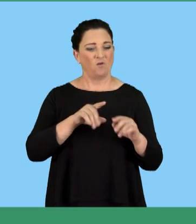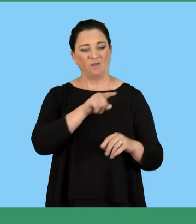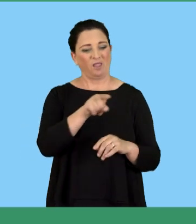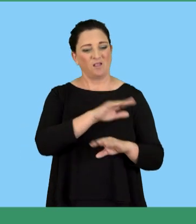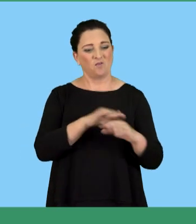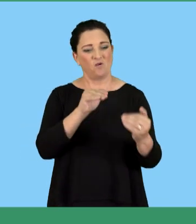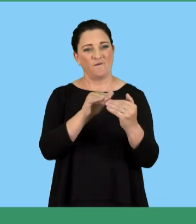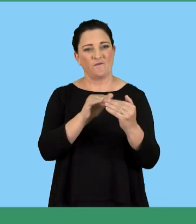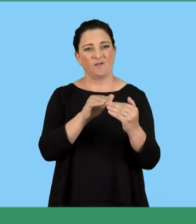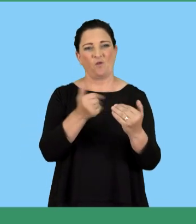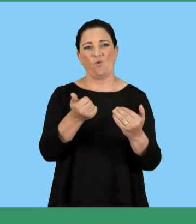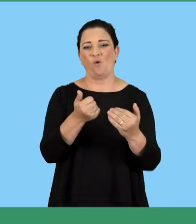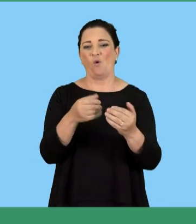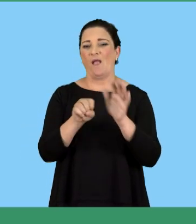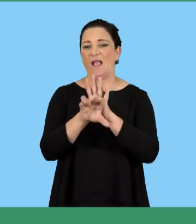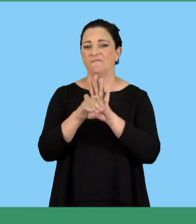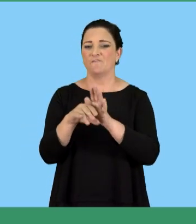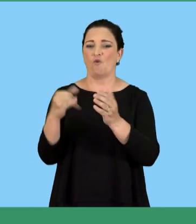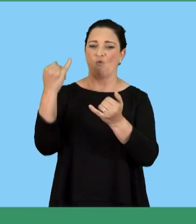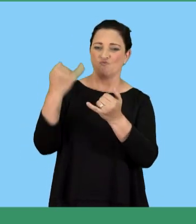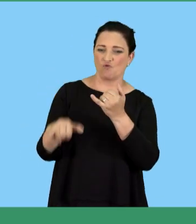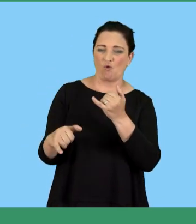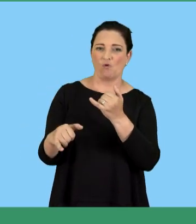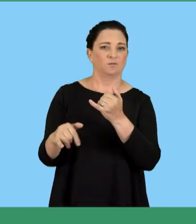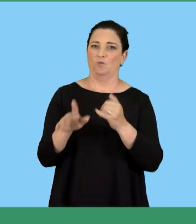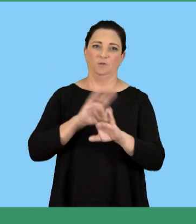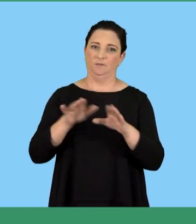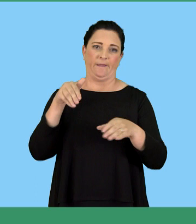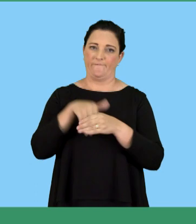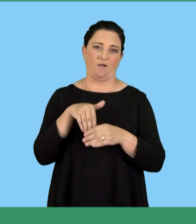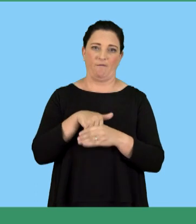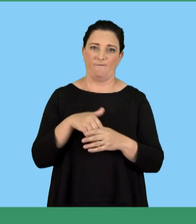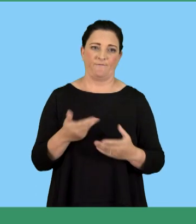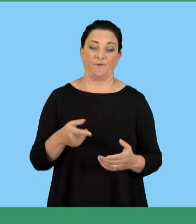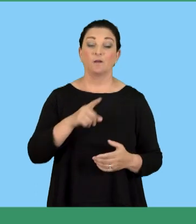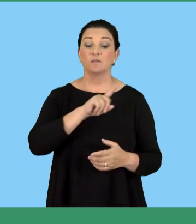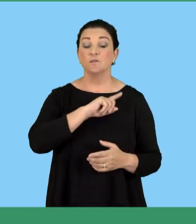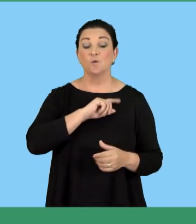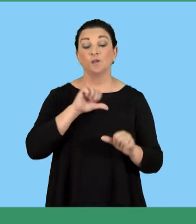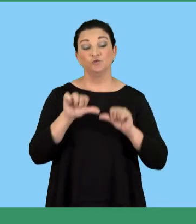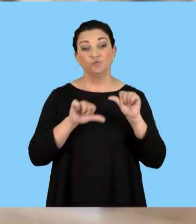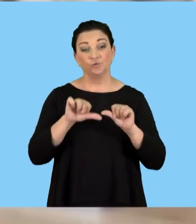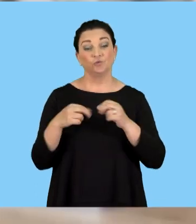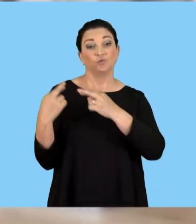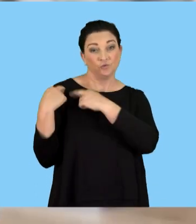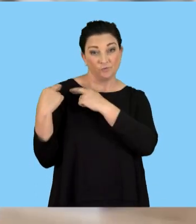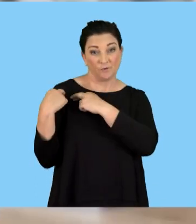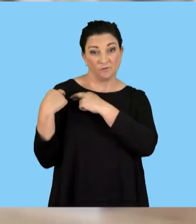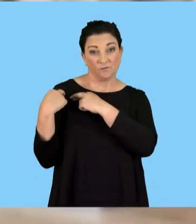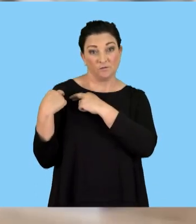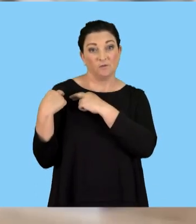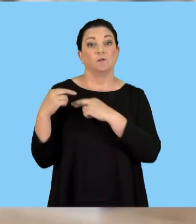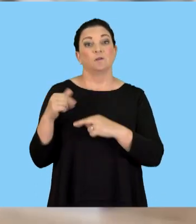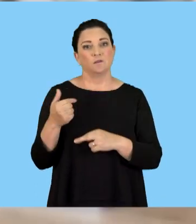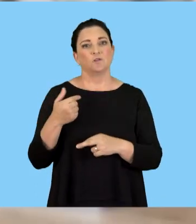or misleading advertising. So this is also to say, because we are socially responsible, we are going to make